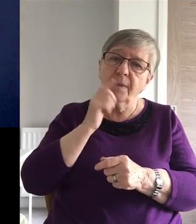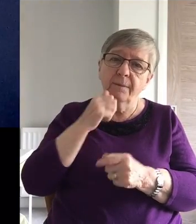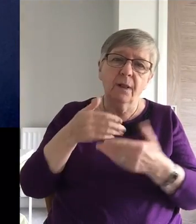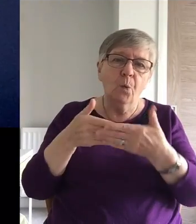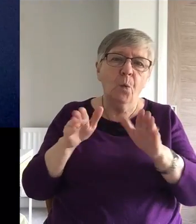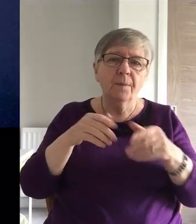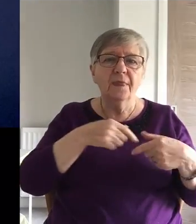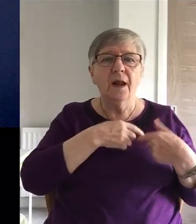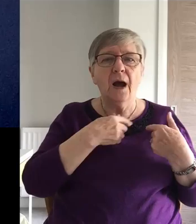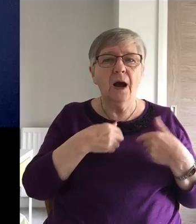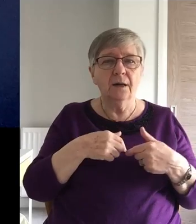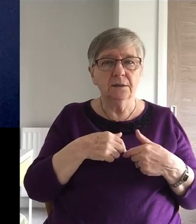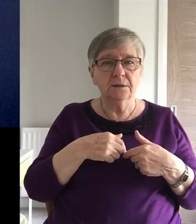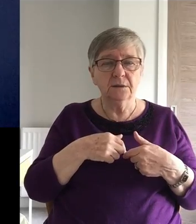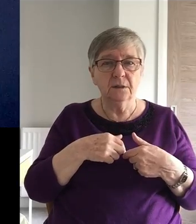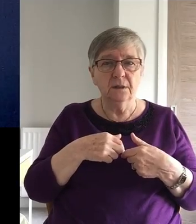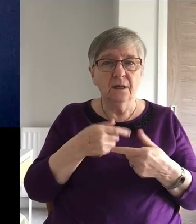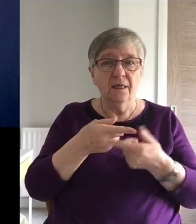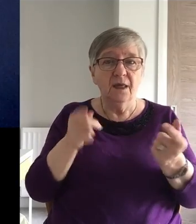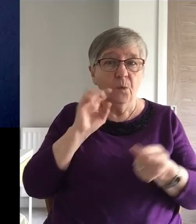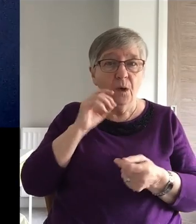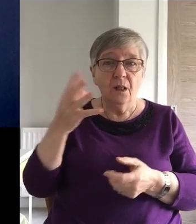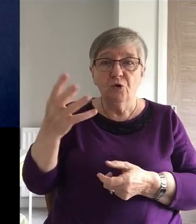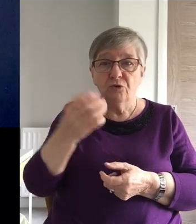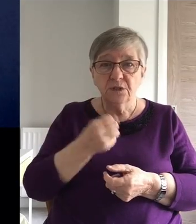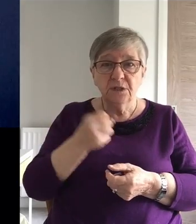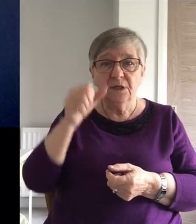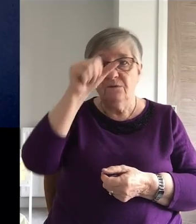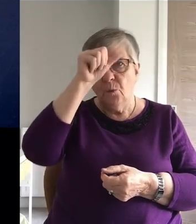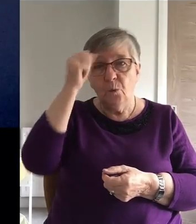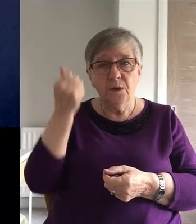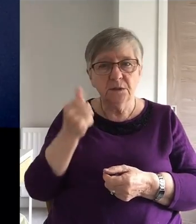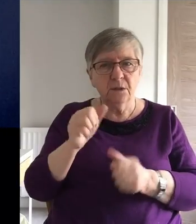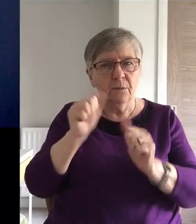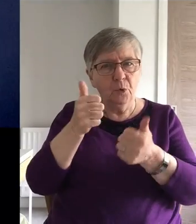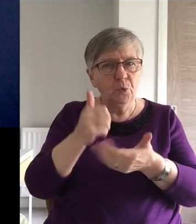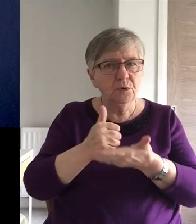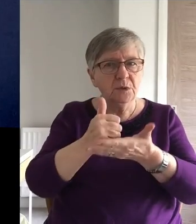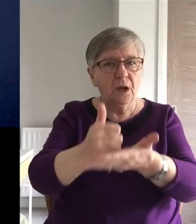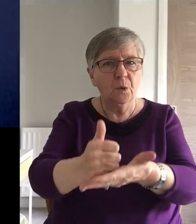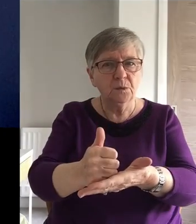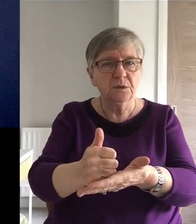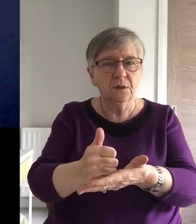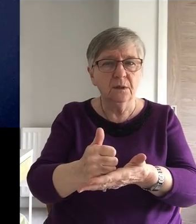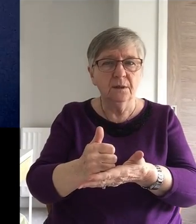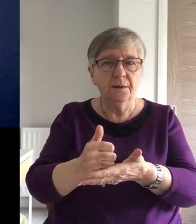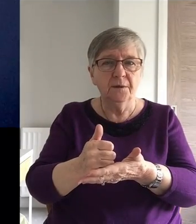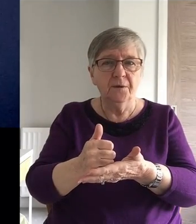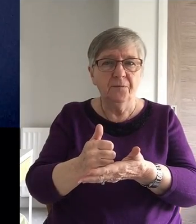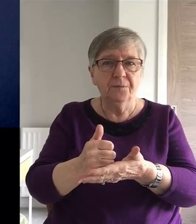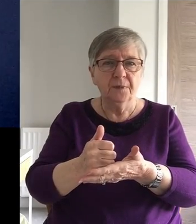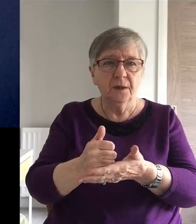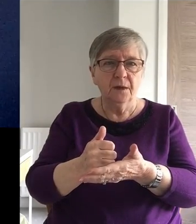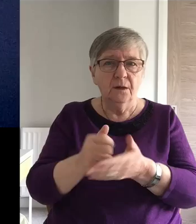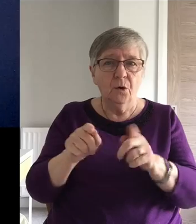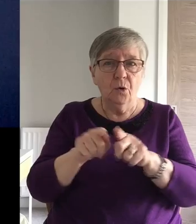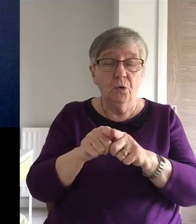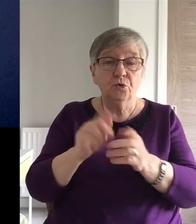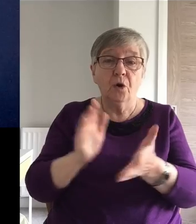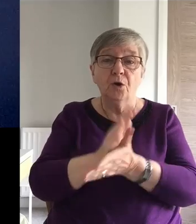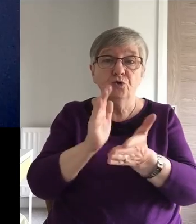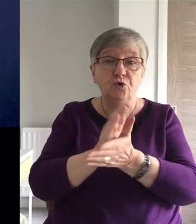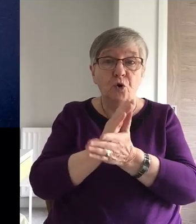hearts that they would receive wisdom and good counsel. And also a joy